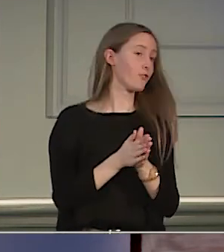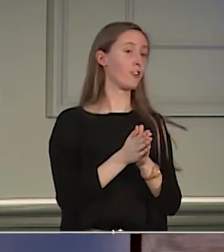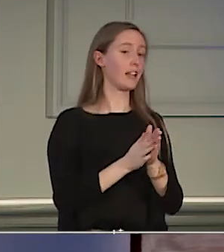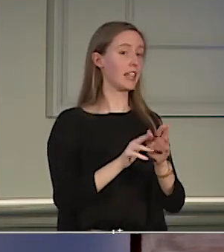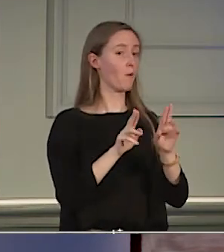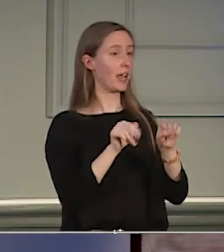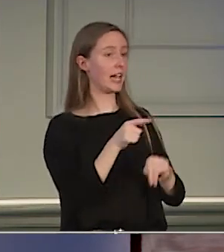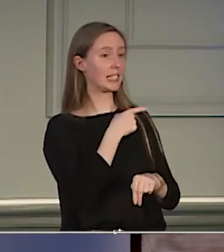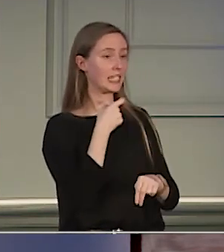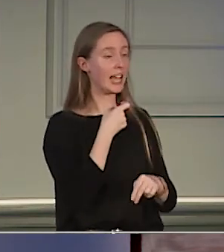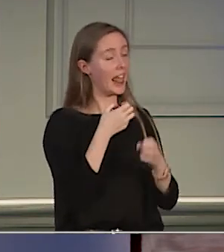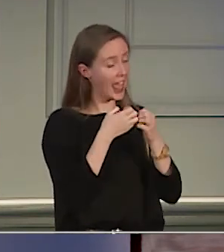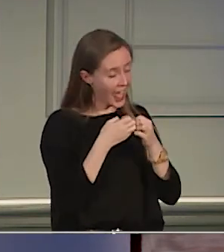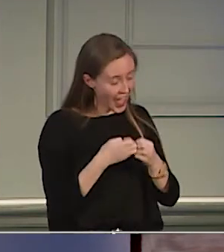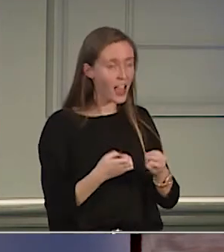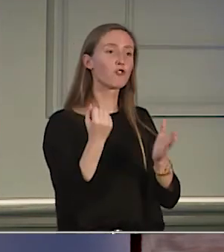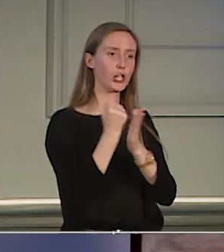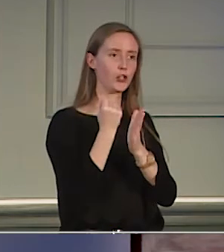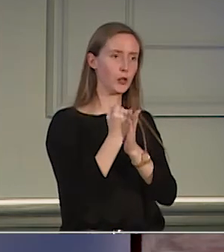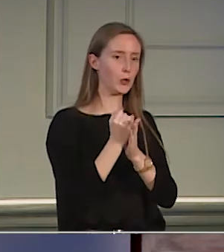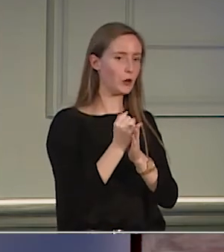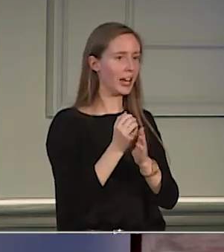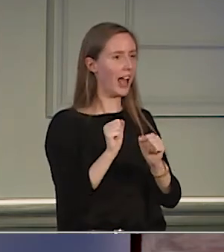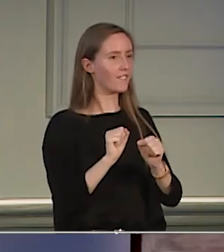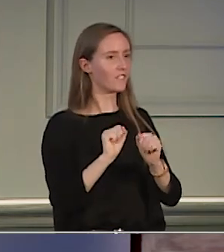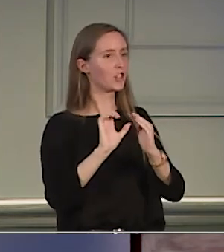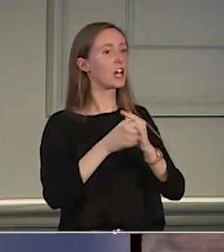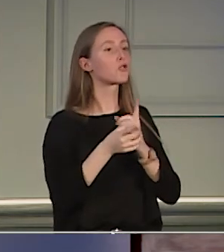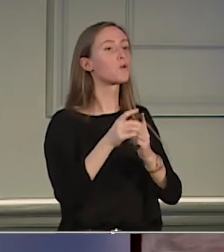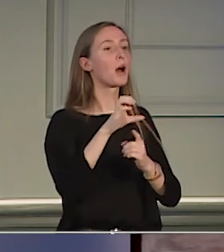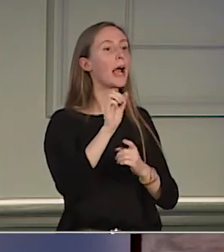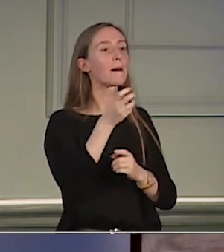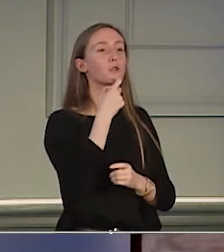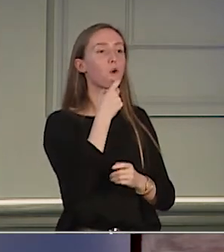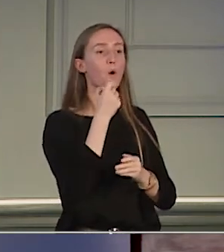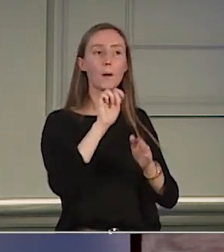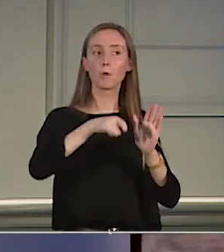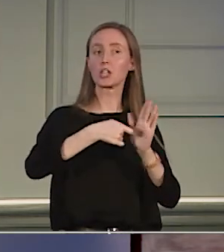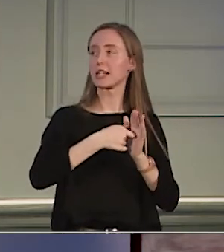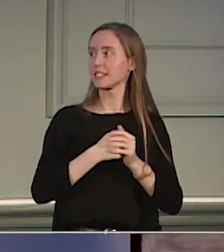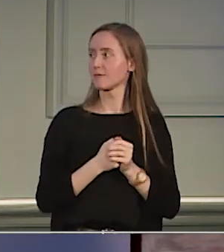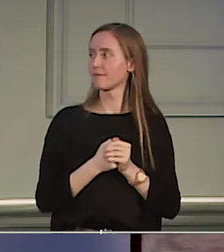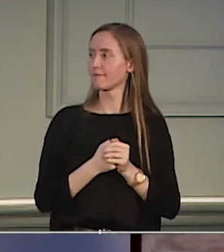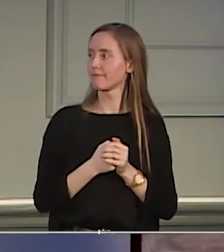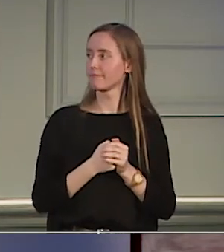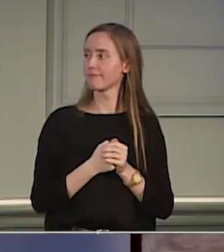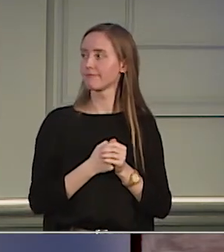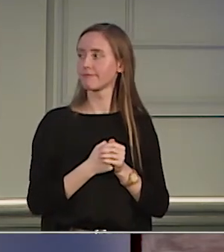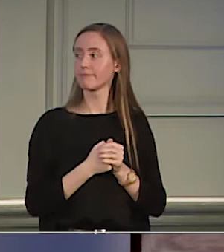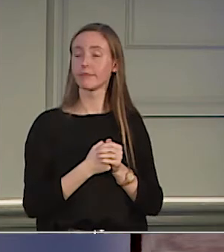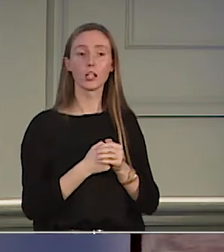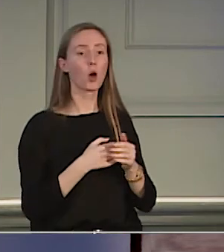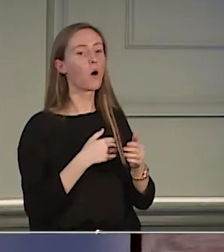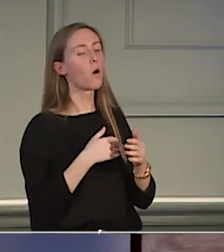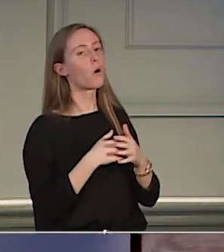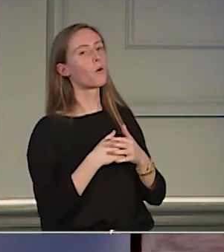every single student will get to do a capstone project. Now, that's the end, I think, yeah. So much more interestingly now